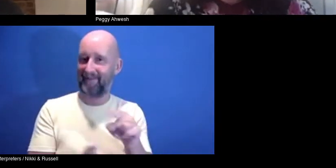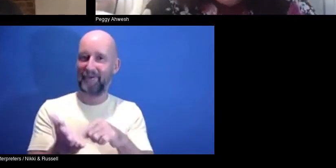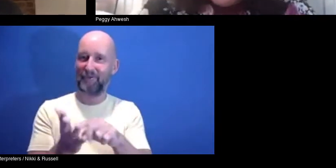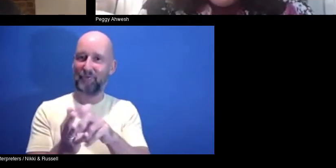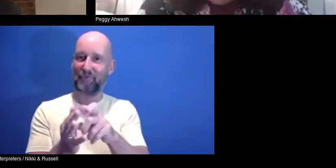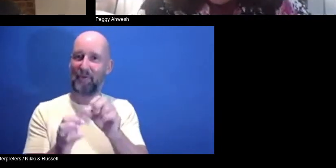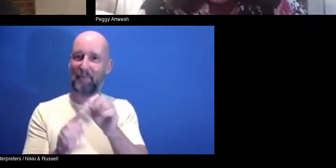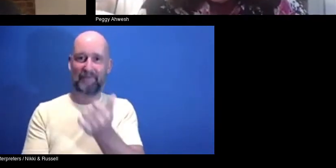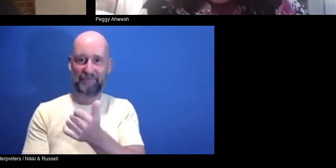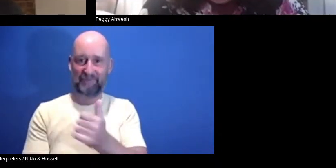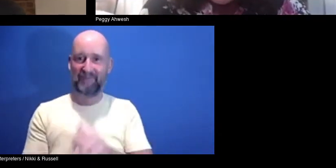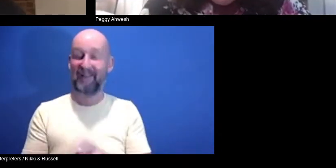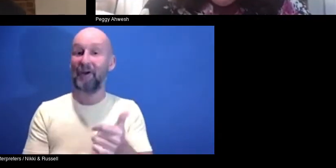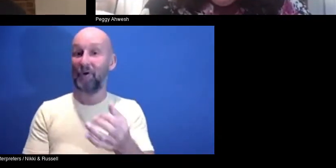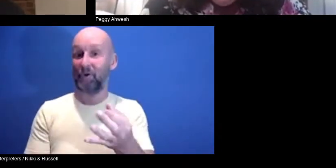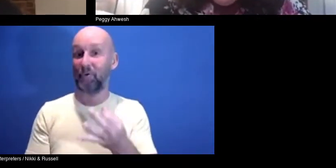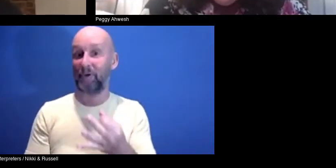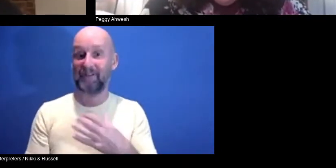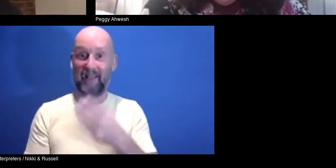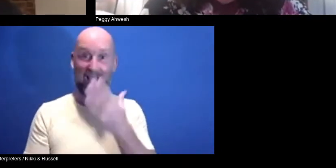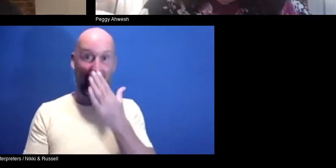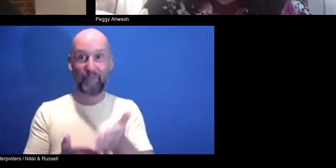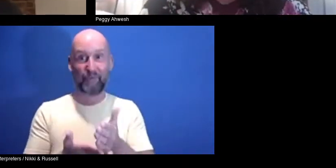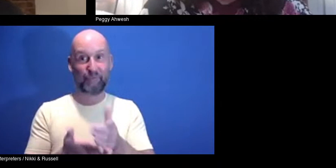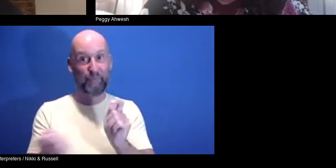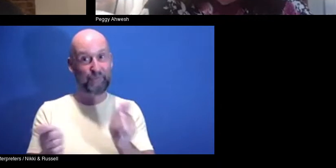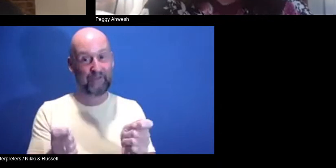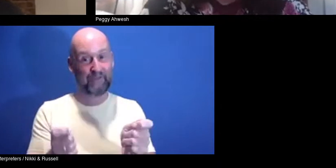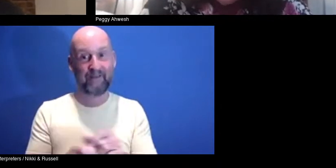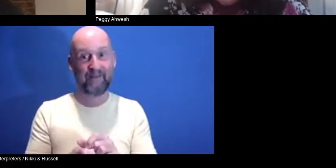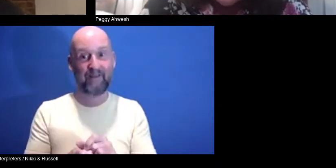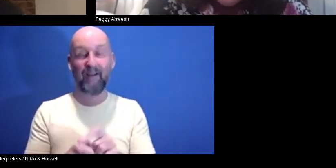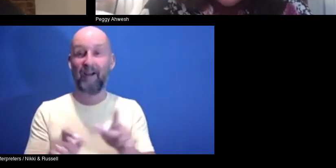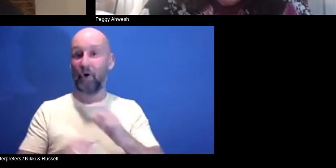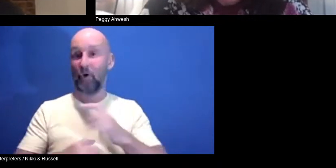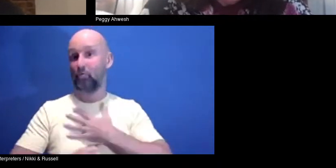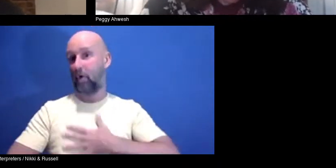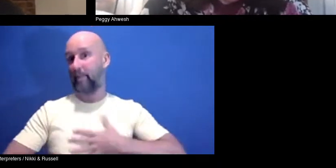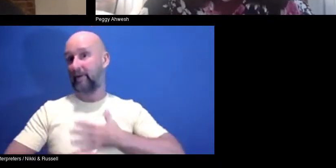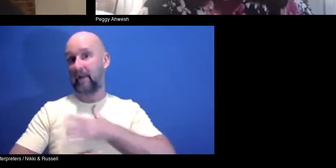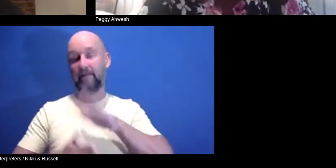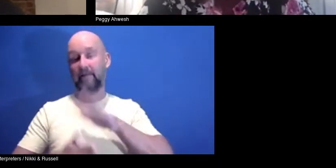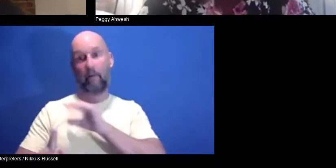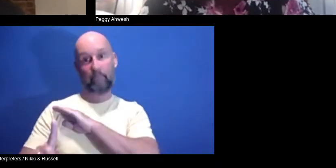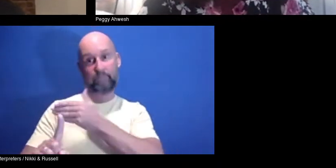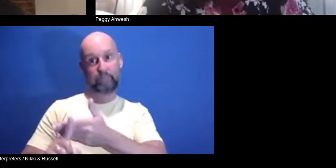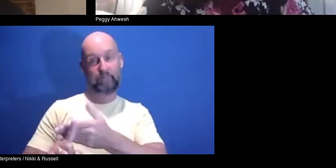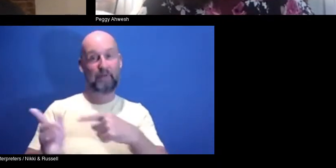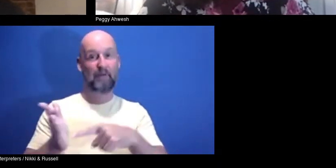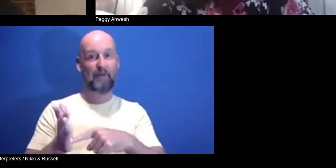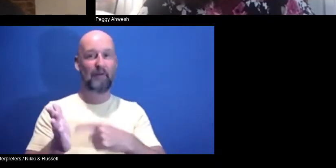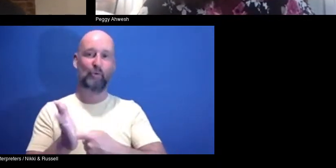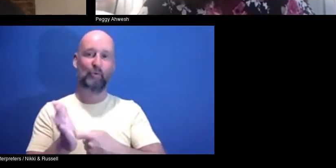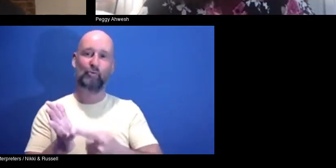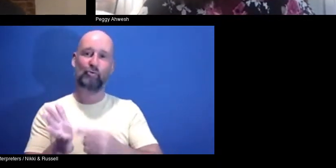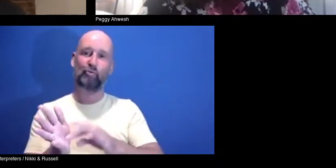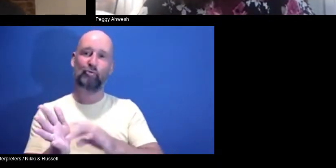a good question. I'm not sure it will, but, you know, so traumatized by the Trump years